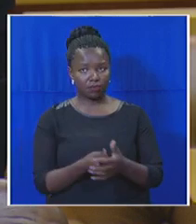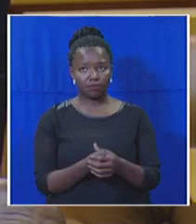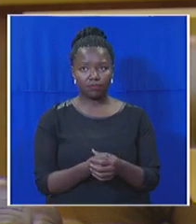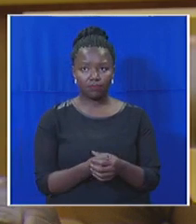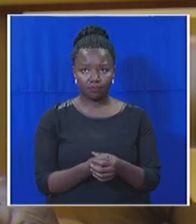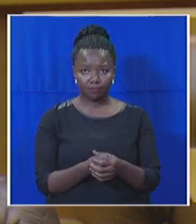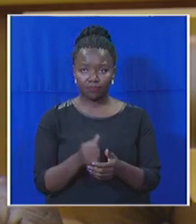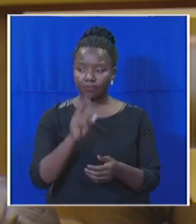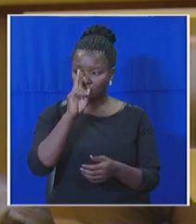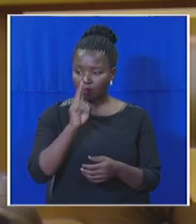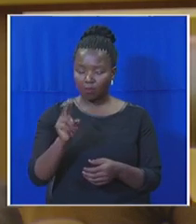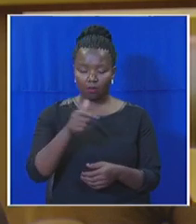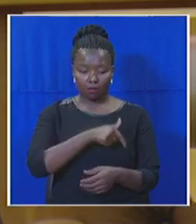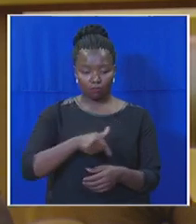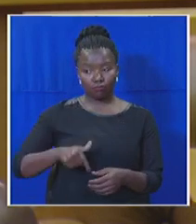Honorable President,